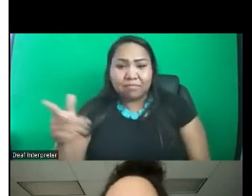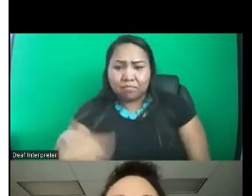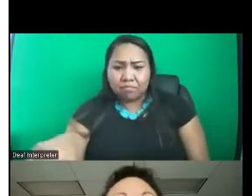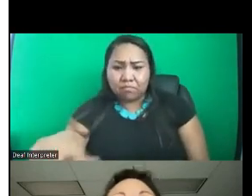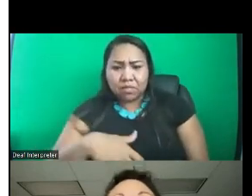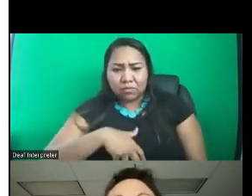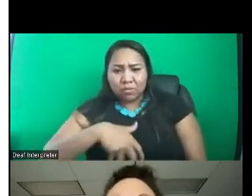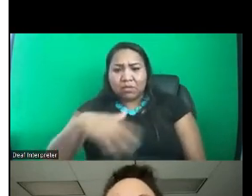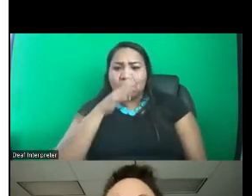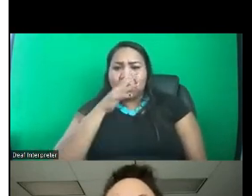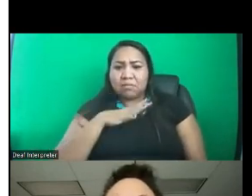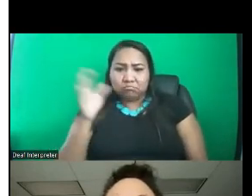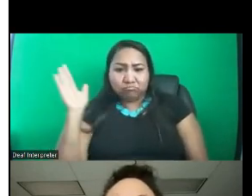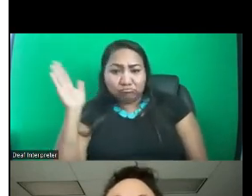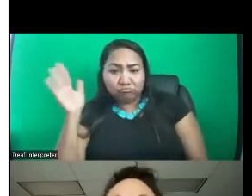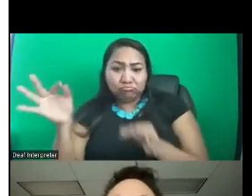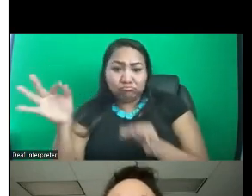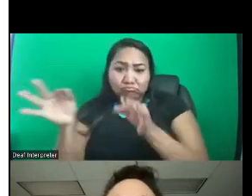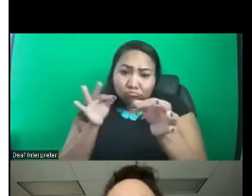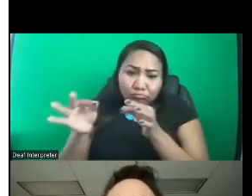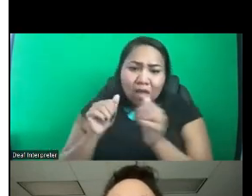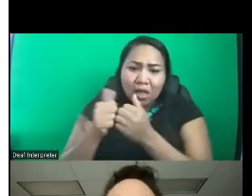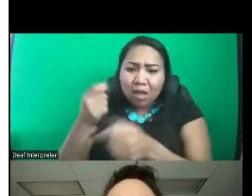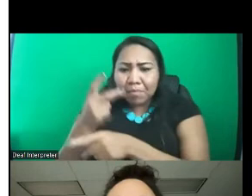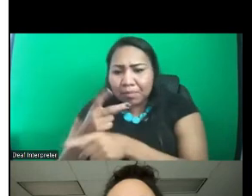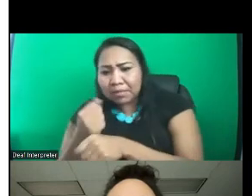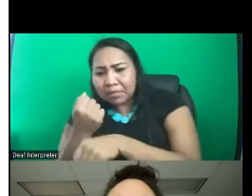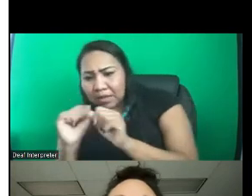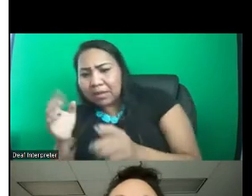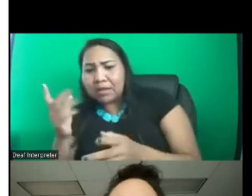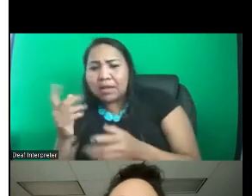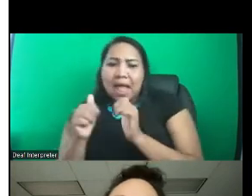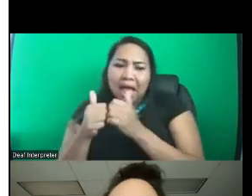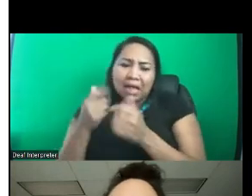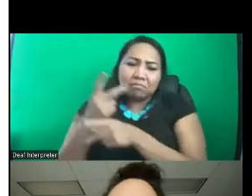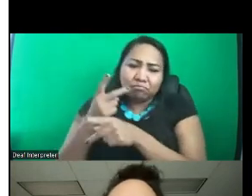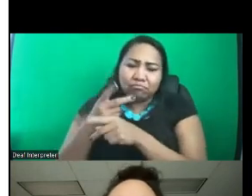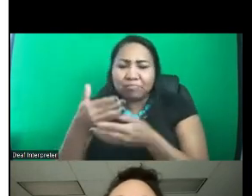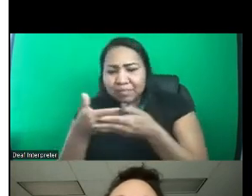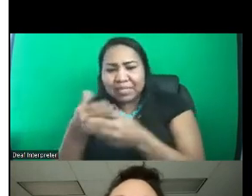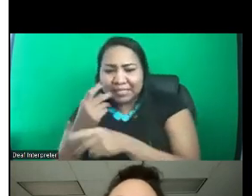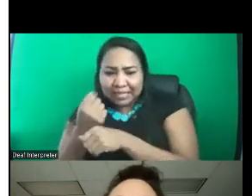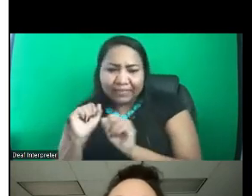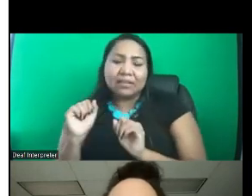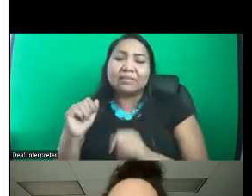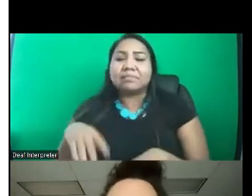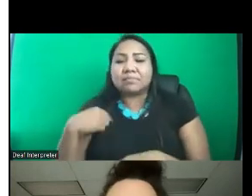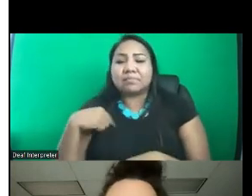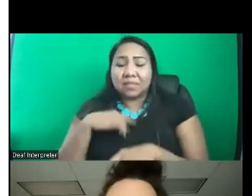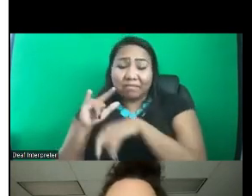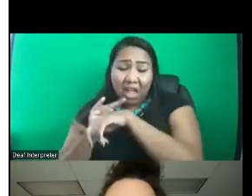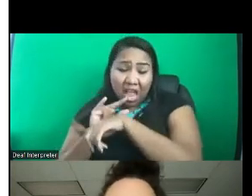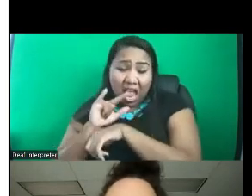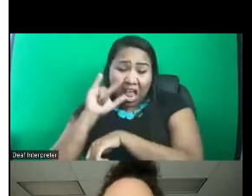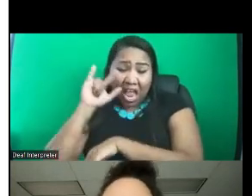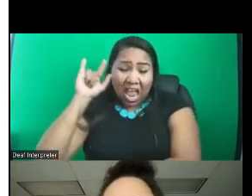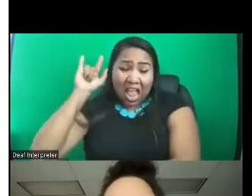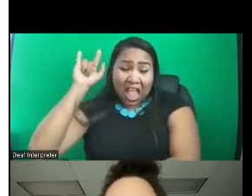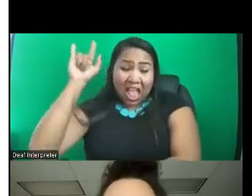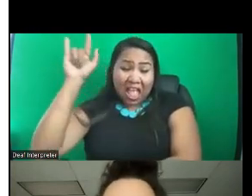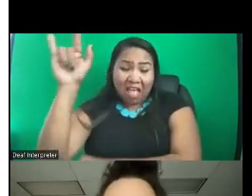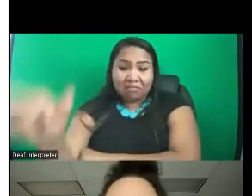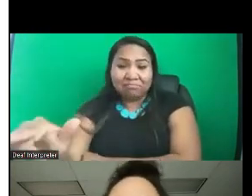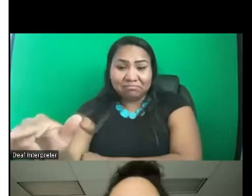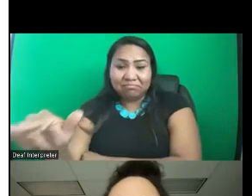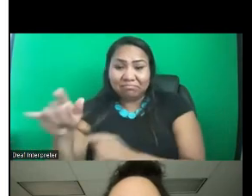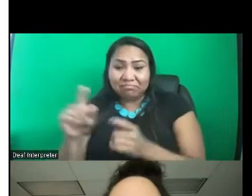and care. So I was flown in a big plane to Utqiagvik, which is way